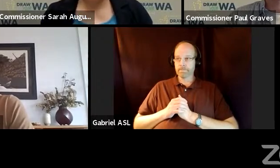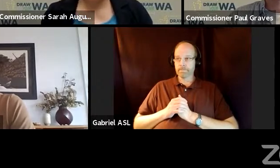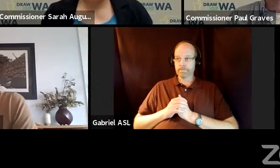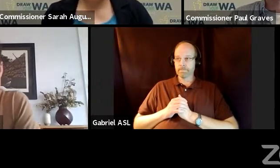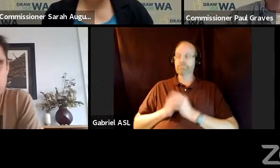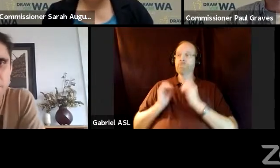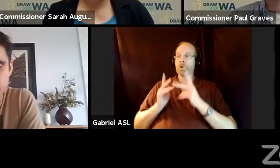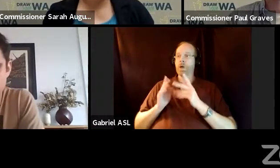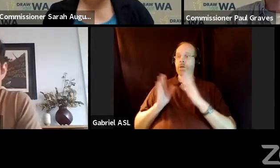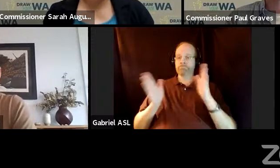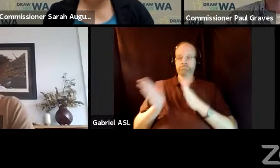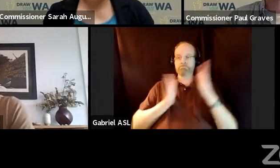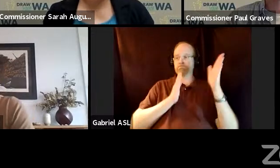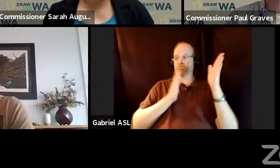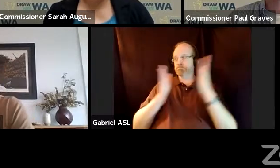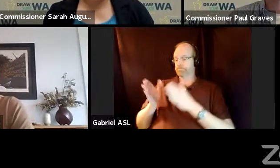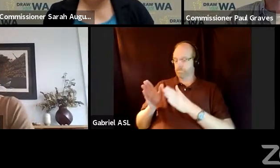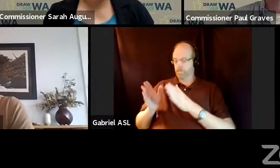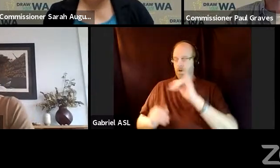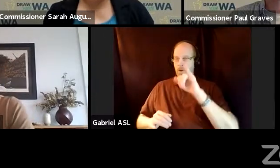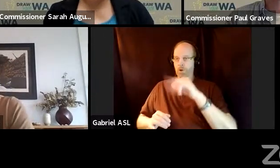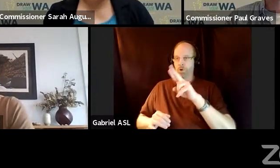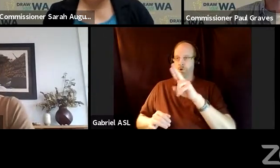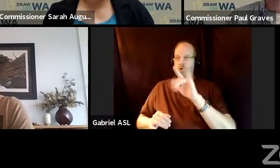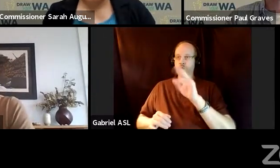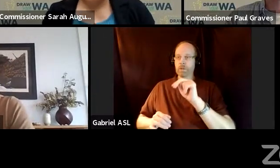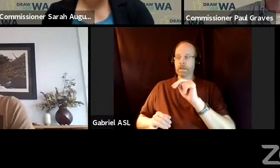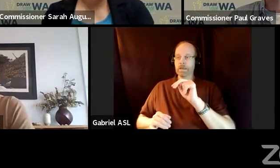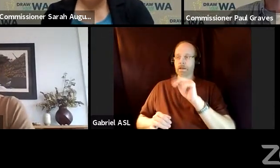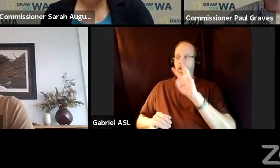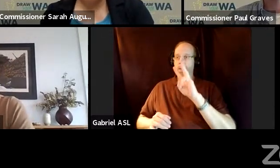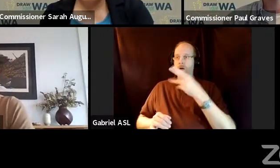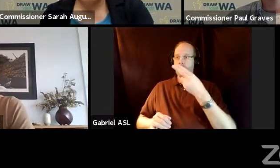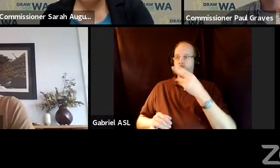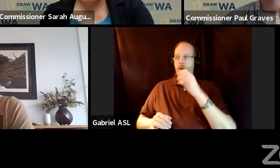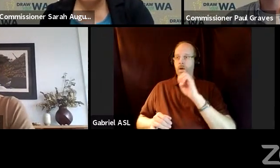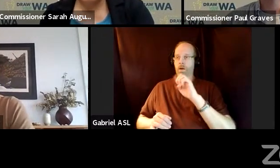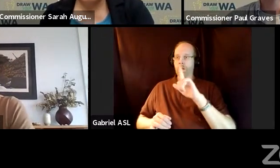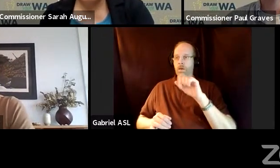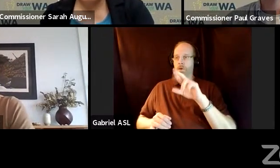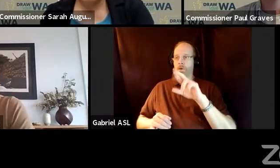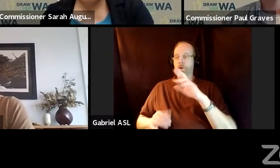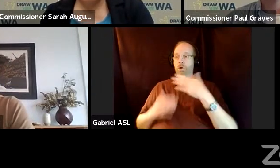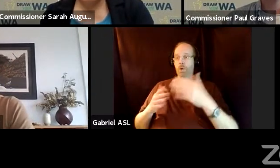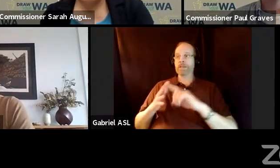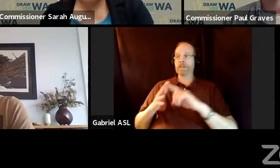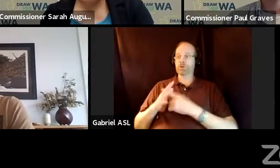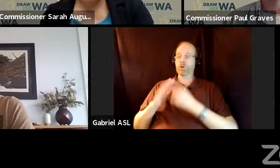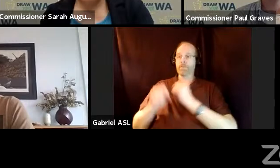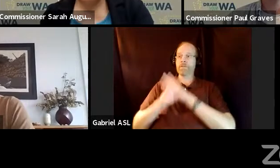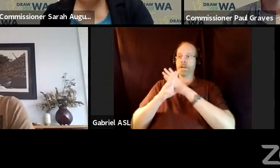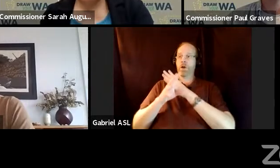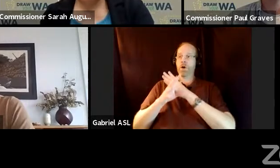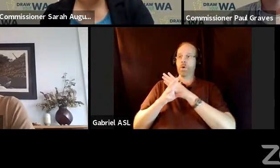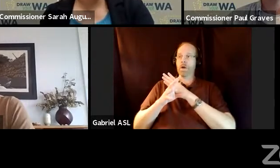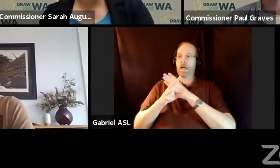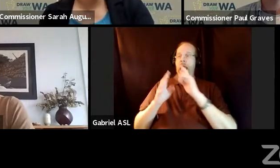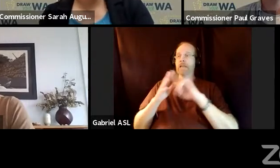Okay, we will go to Julian Wheeler. If you're able to turn on your video, unmute yourself, and please begin your